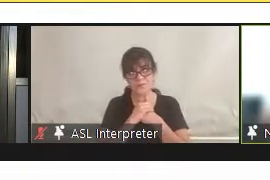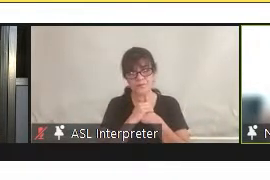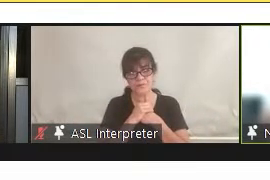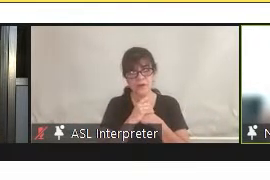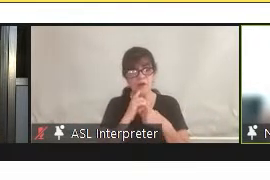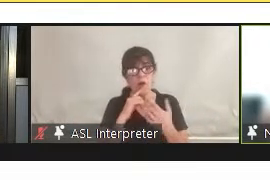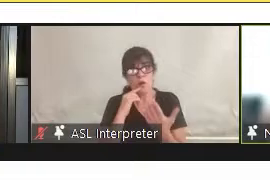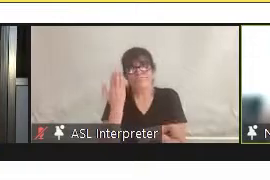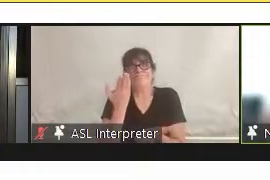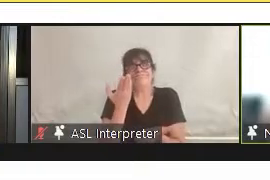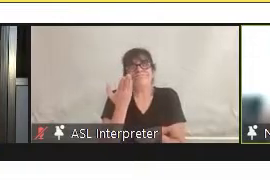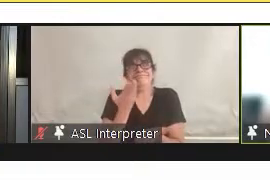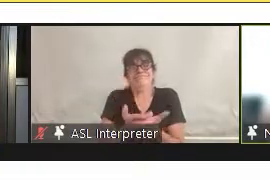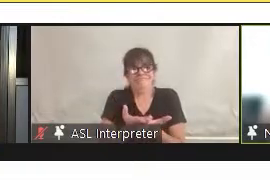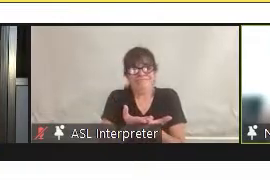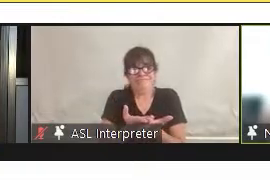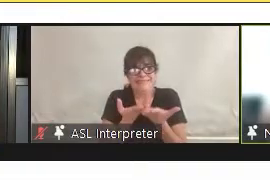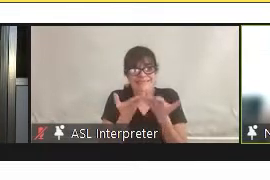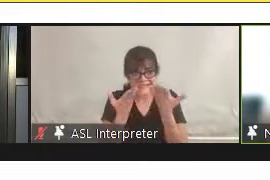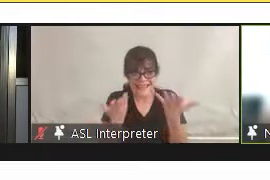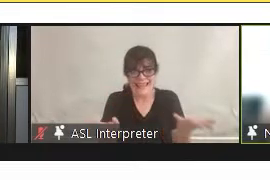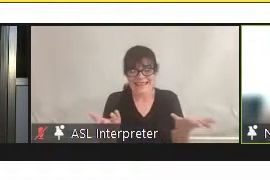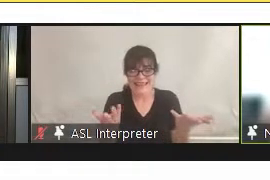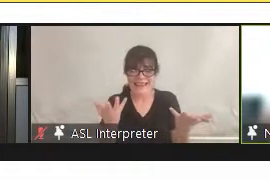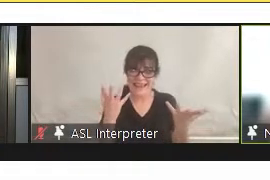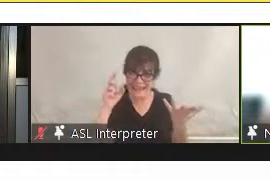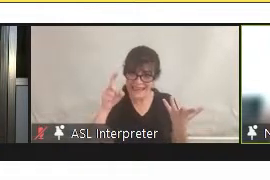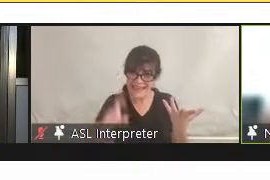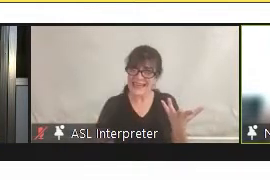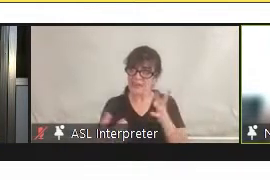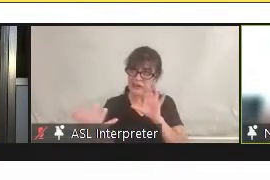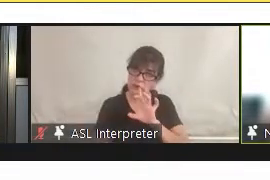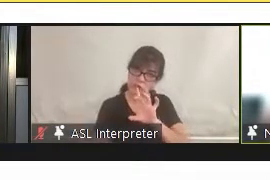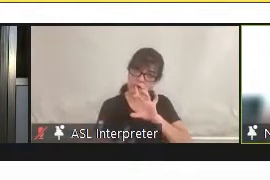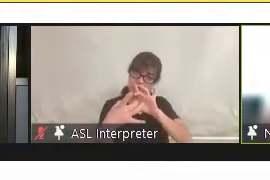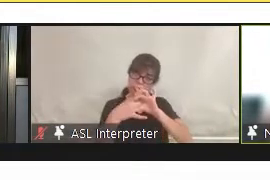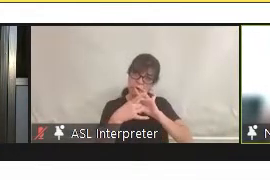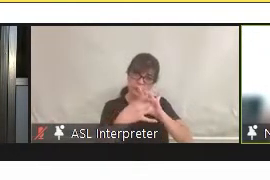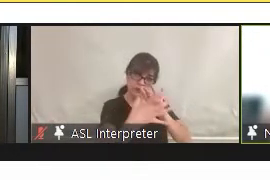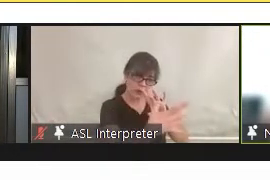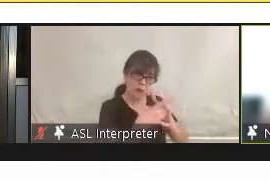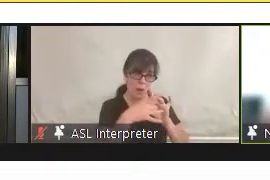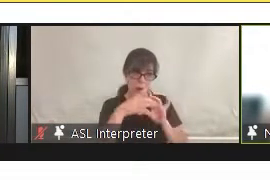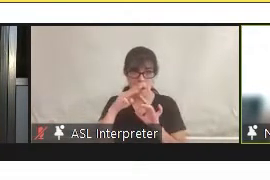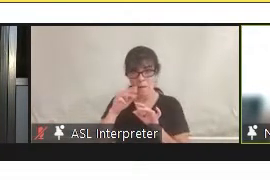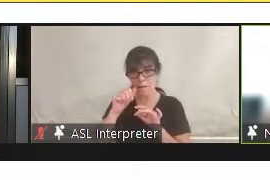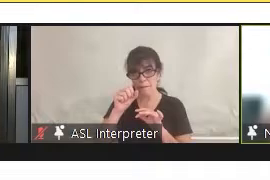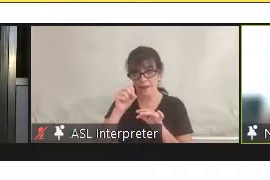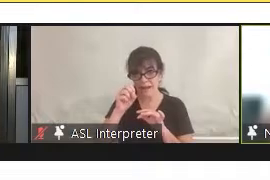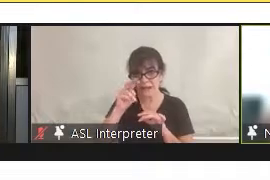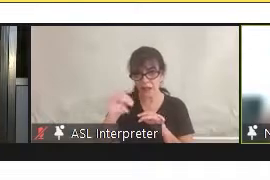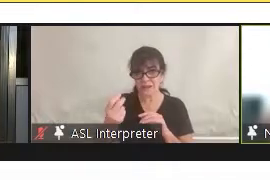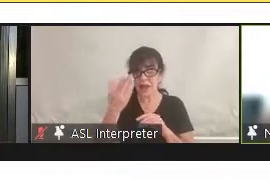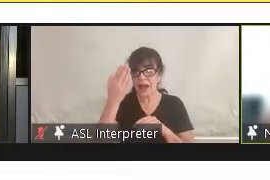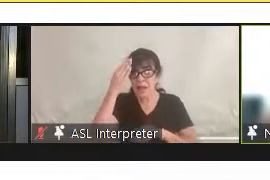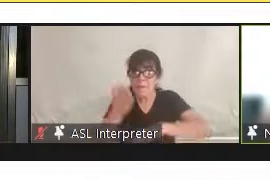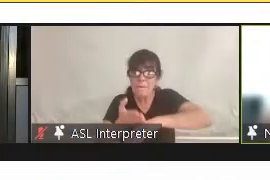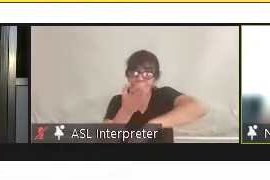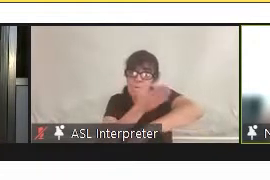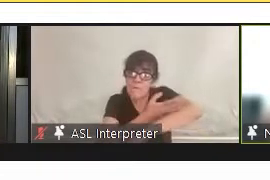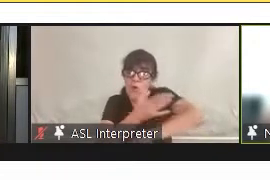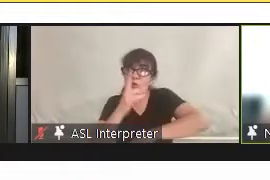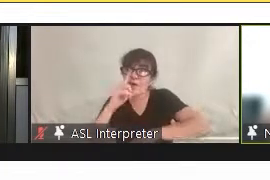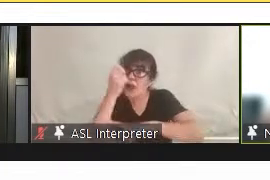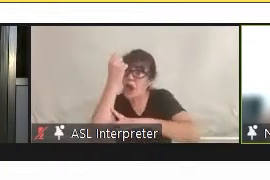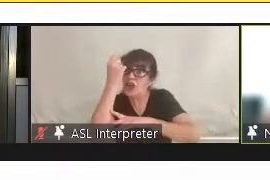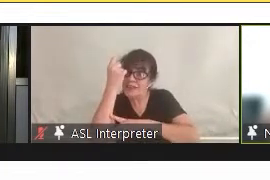evident that engaging these local masons and improving their understanding of the concept of disabilities and